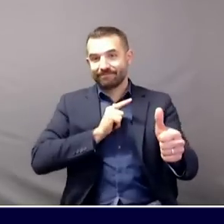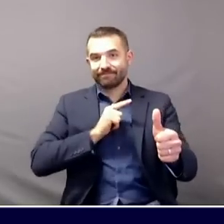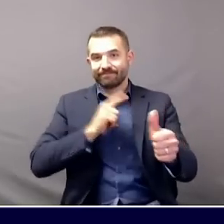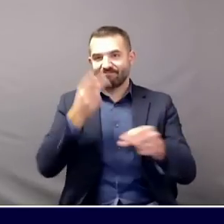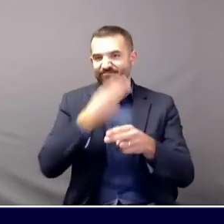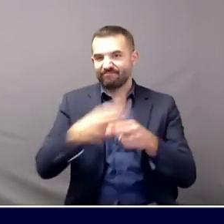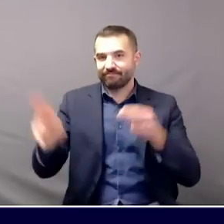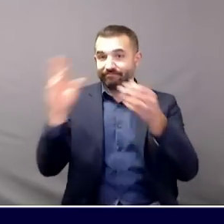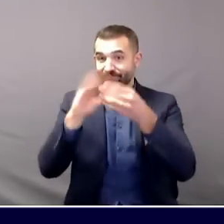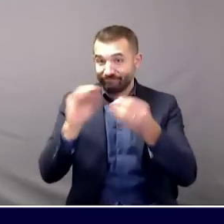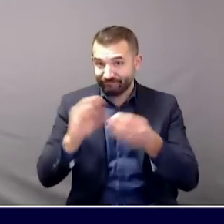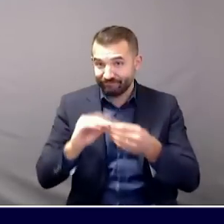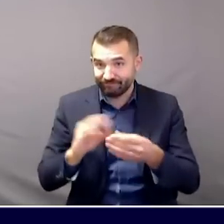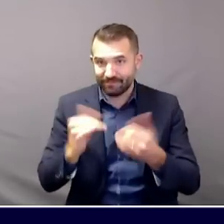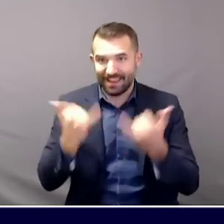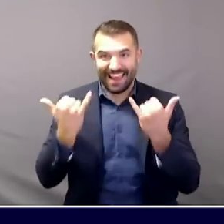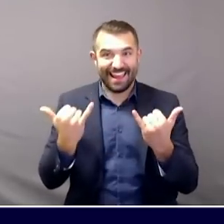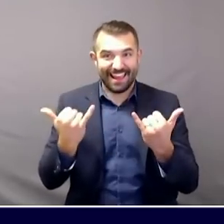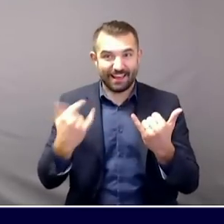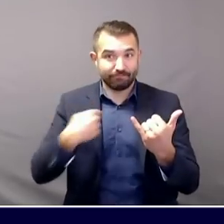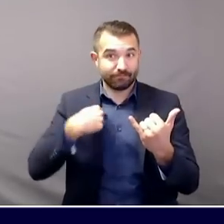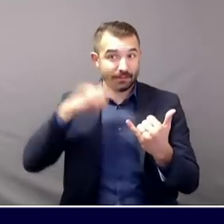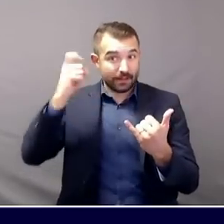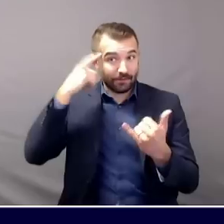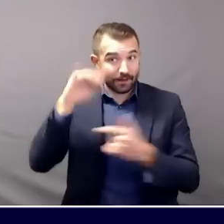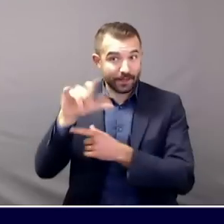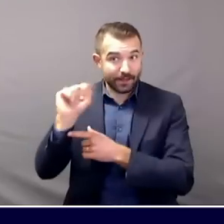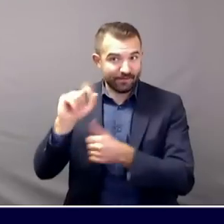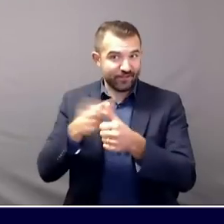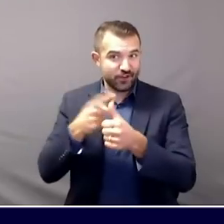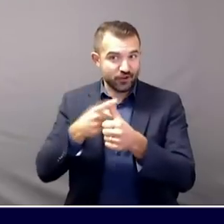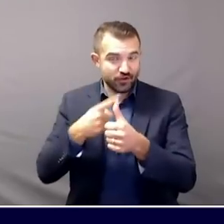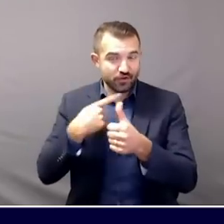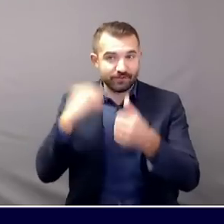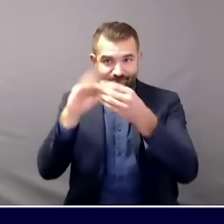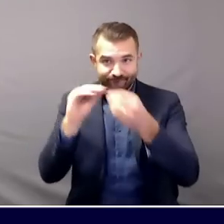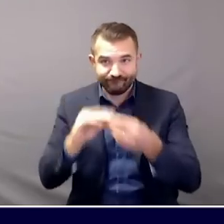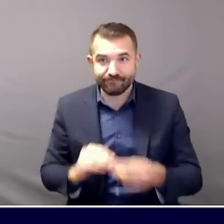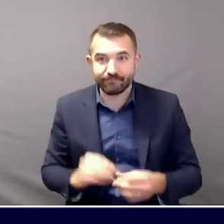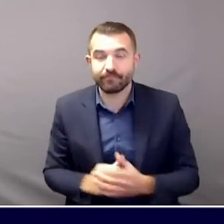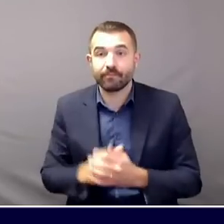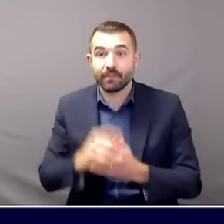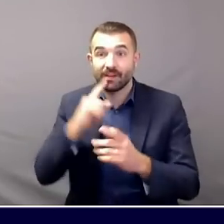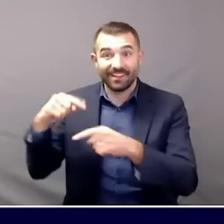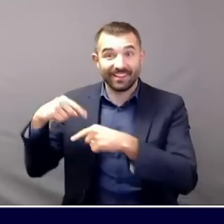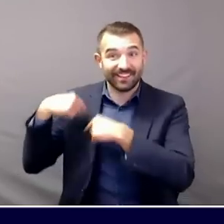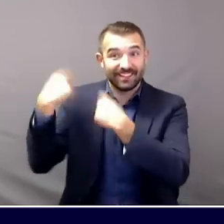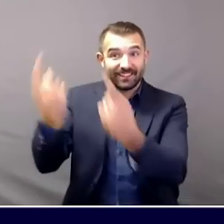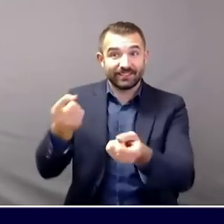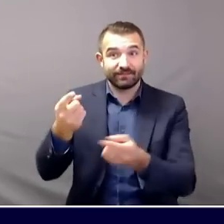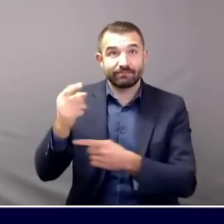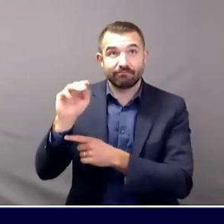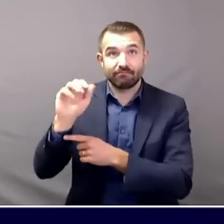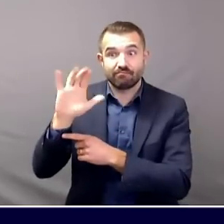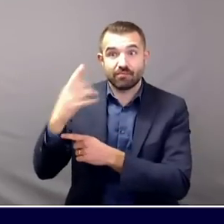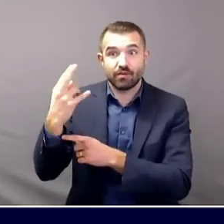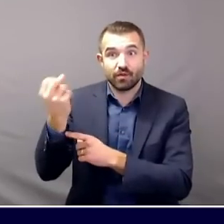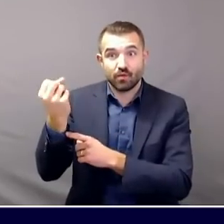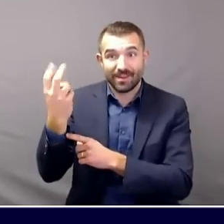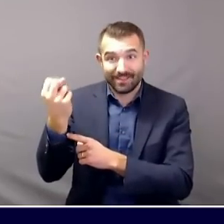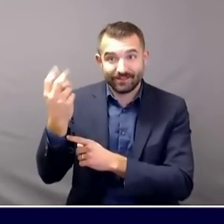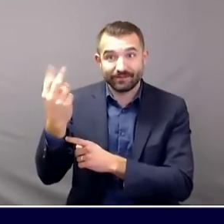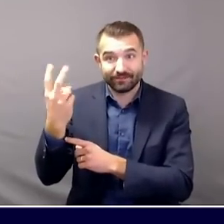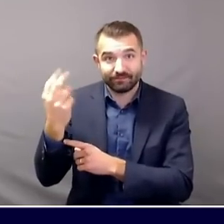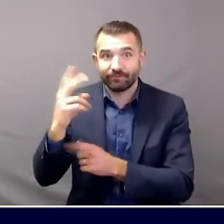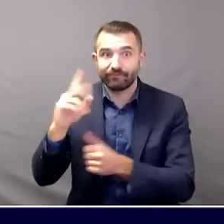are 8 months into our fight against the COVID-19 pandemic. On March 12th, Maine reported its first